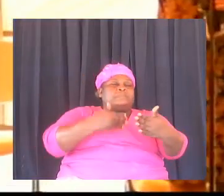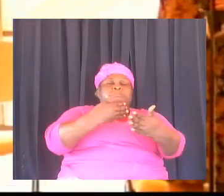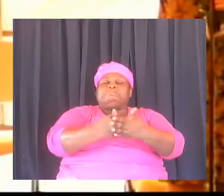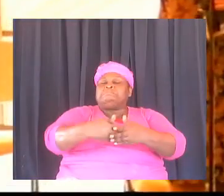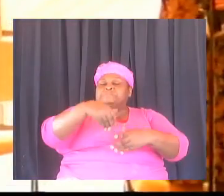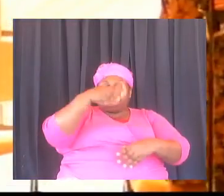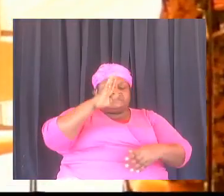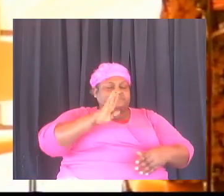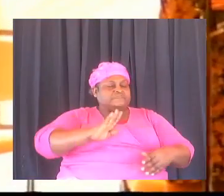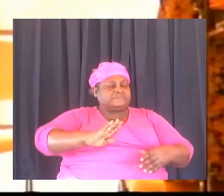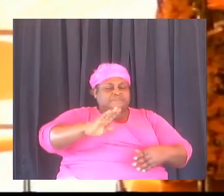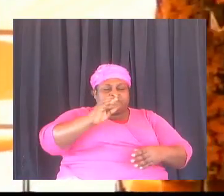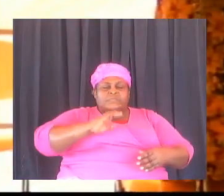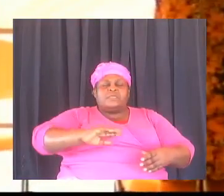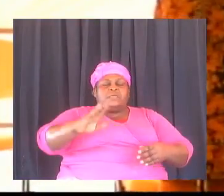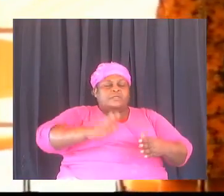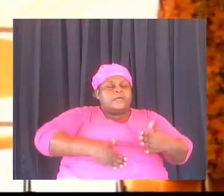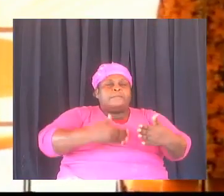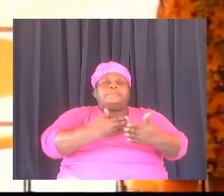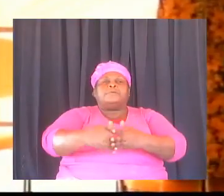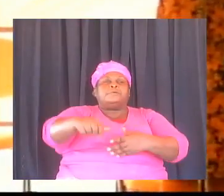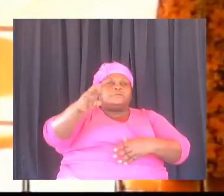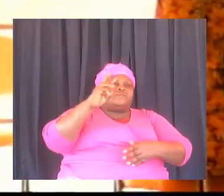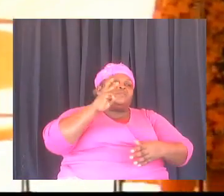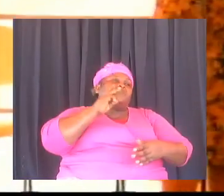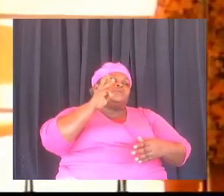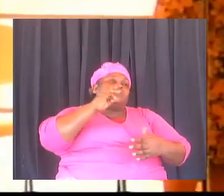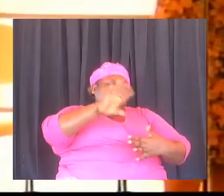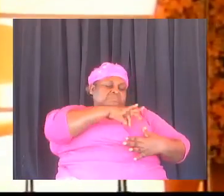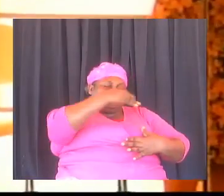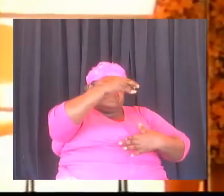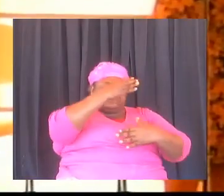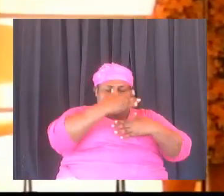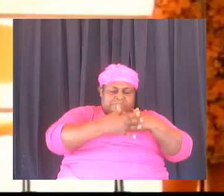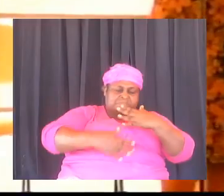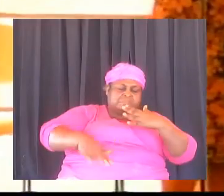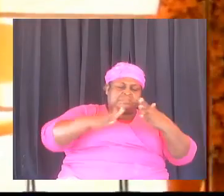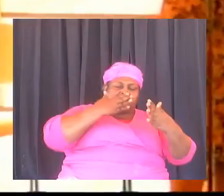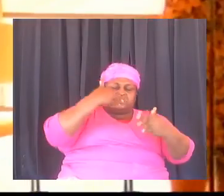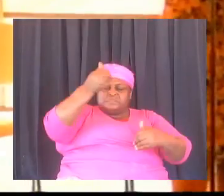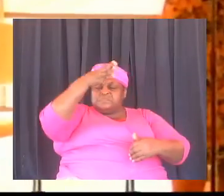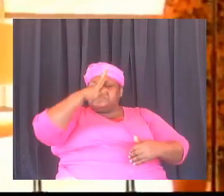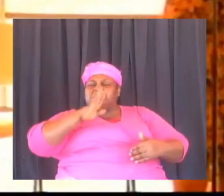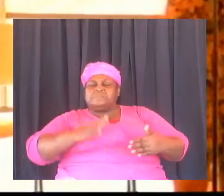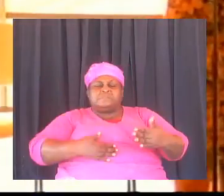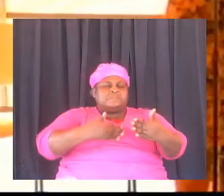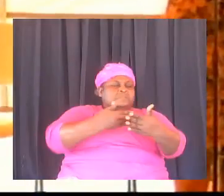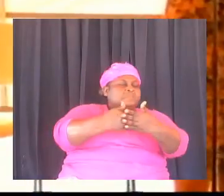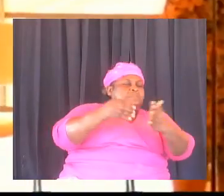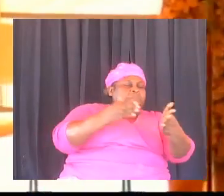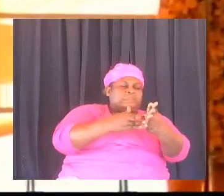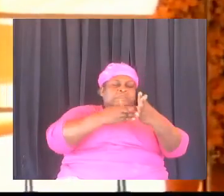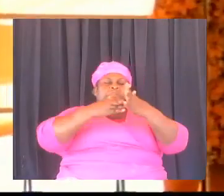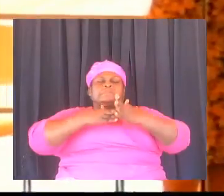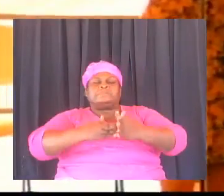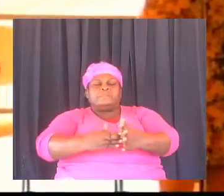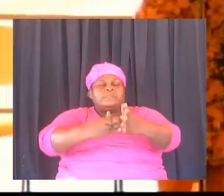God, I'm born again. I am born of the water, the spirit, and the blood. Thank God I'm